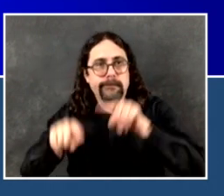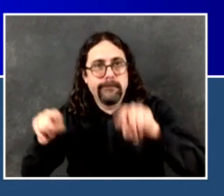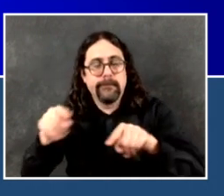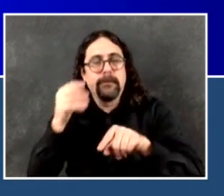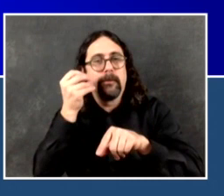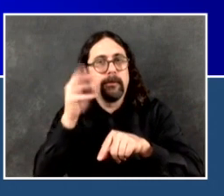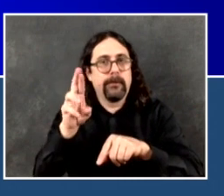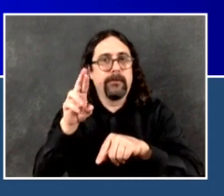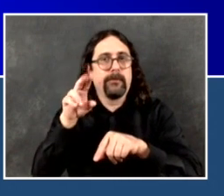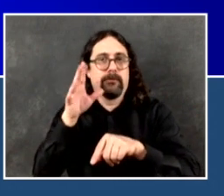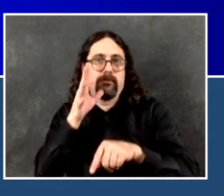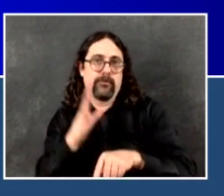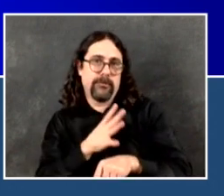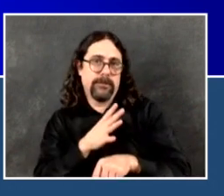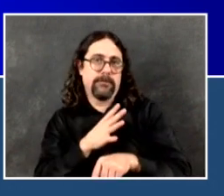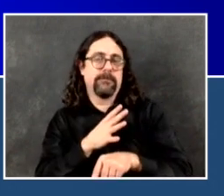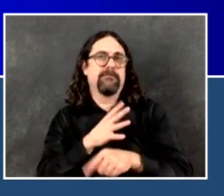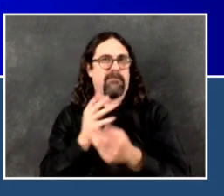Now,